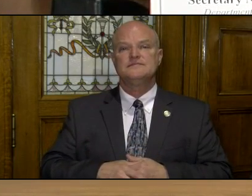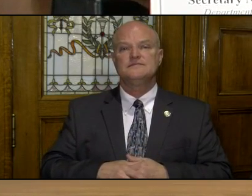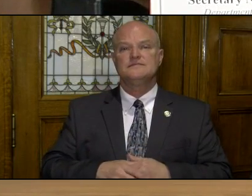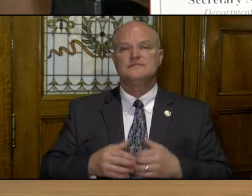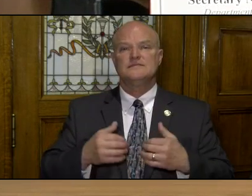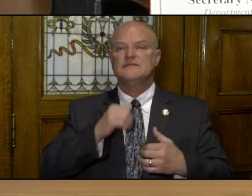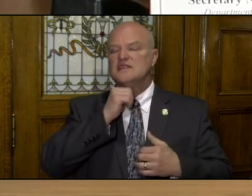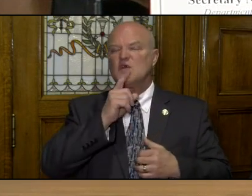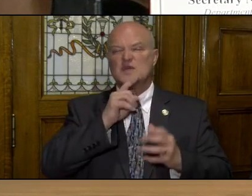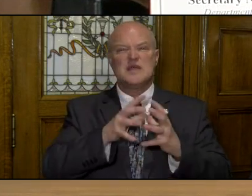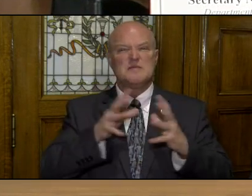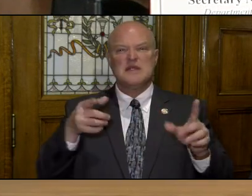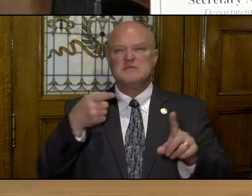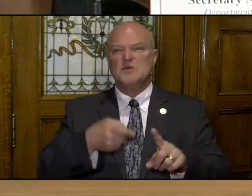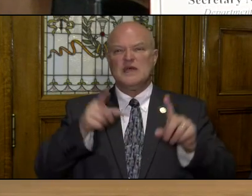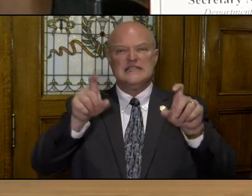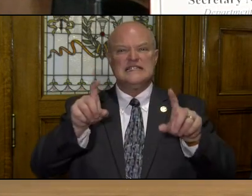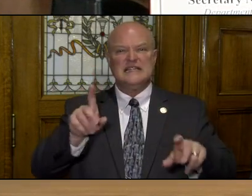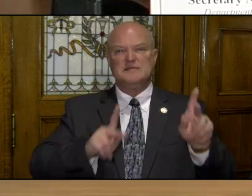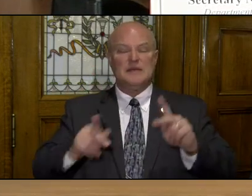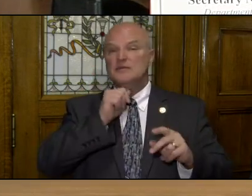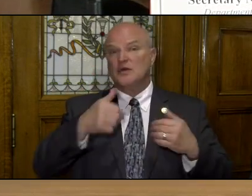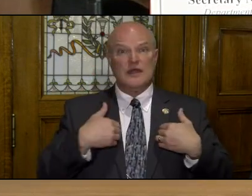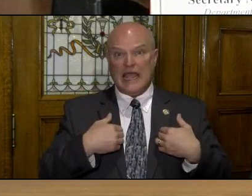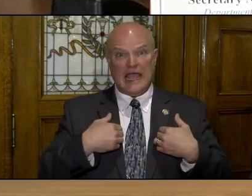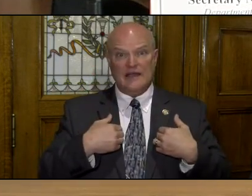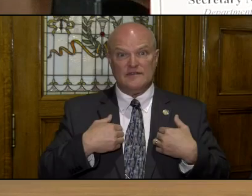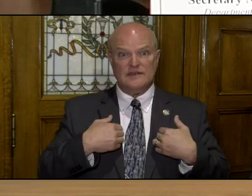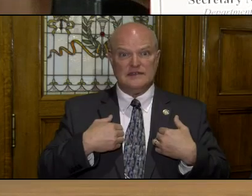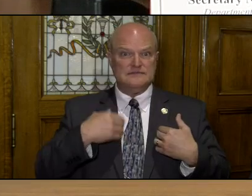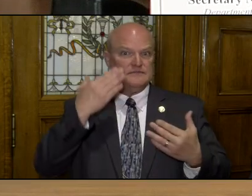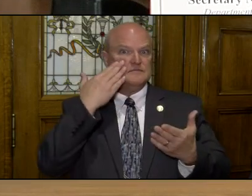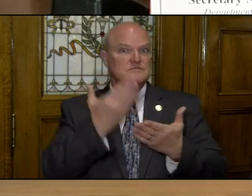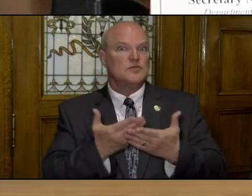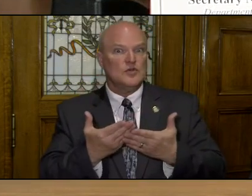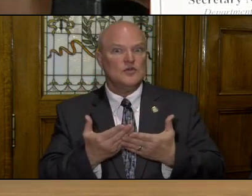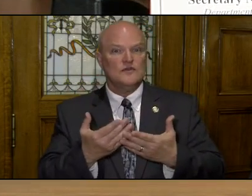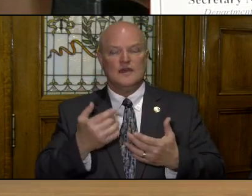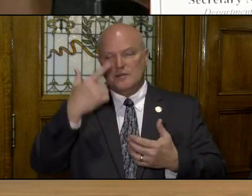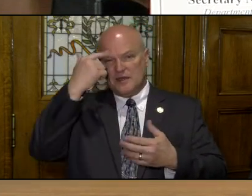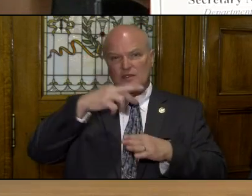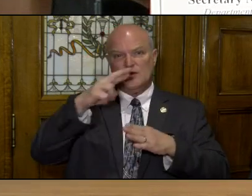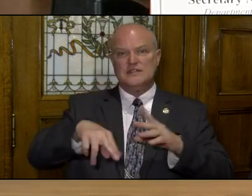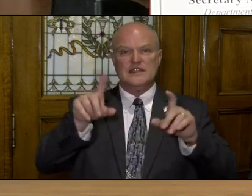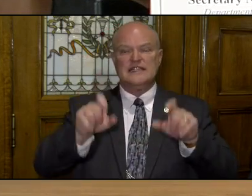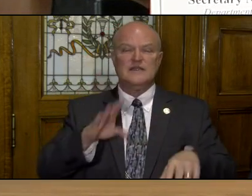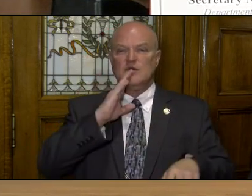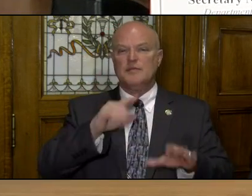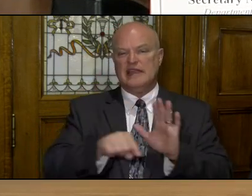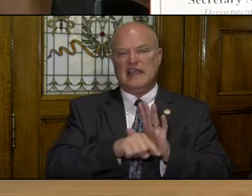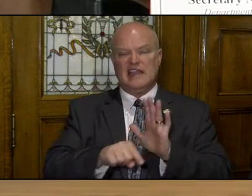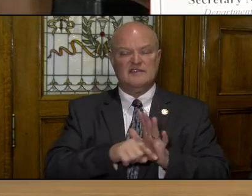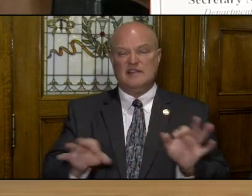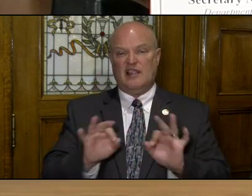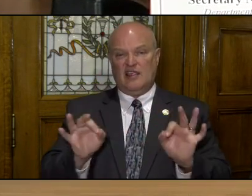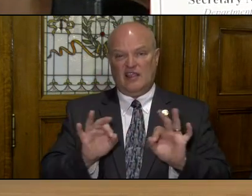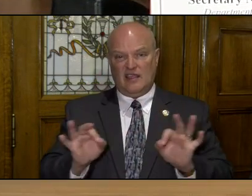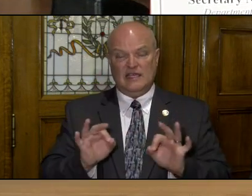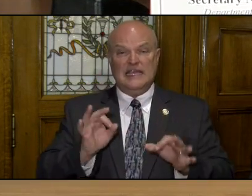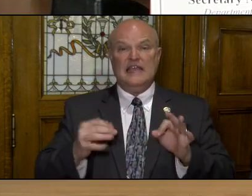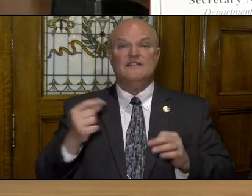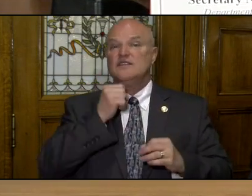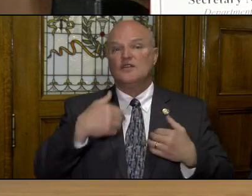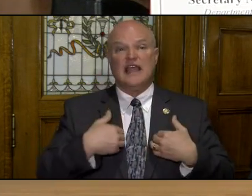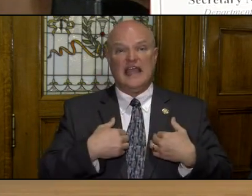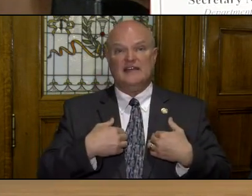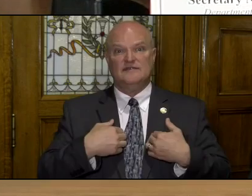There's not really much point in testing people who don't have symptoms, though, because the results of that test are not very meaningful. If someone